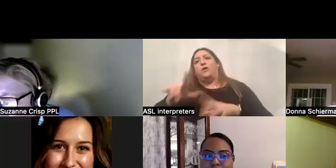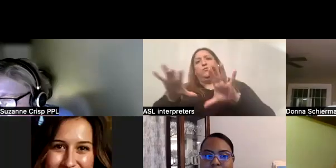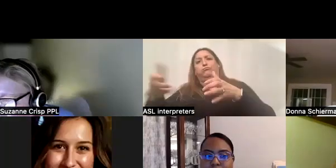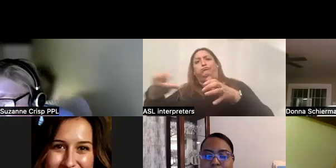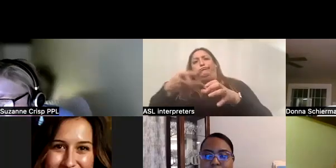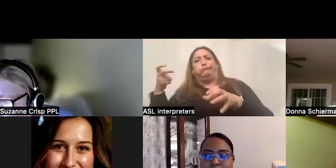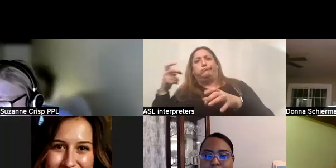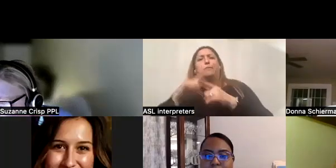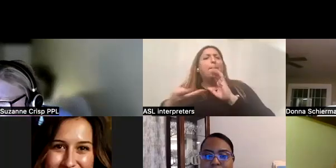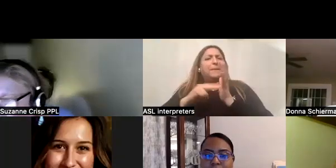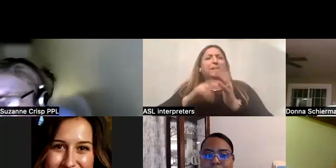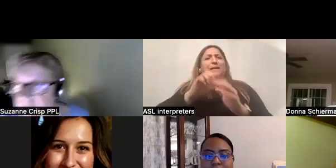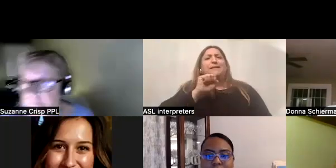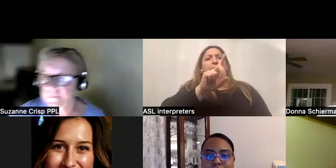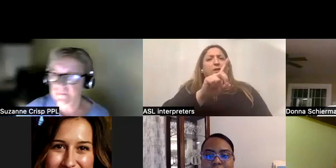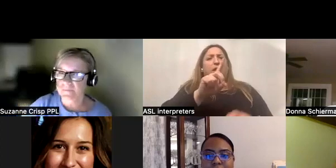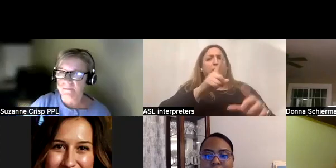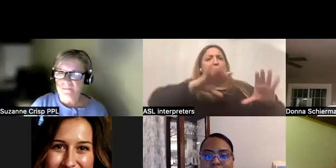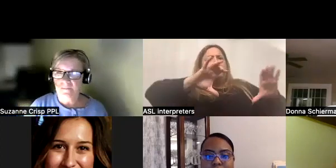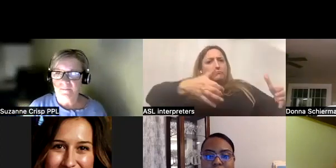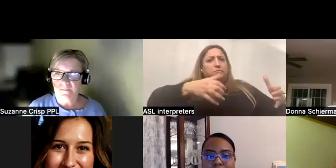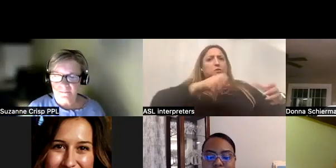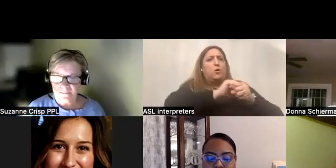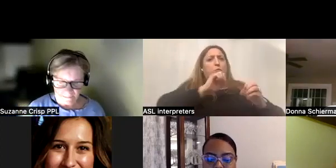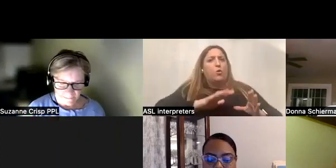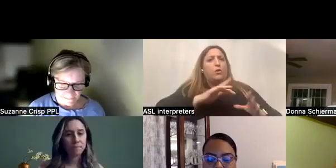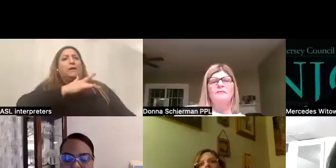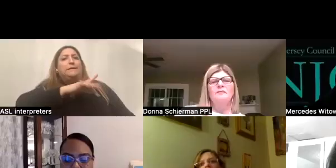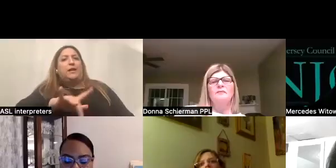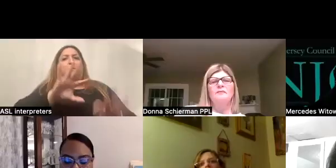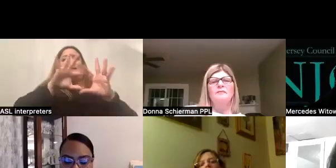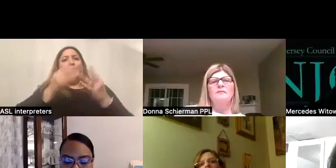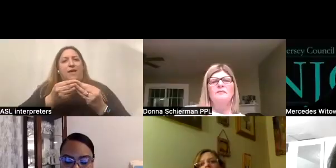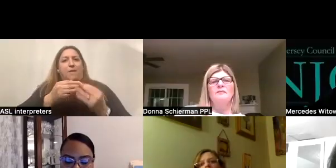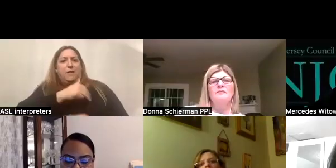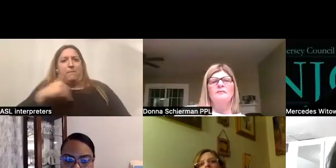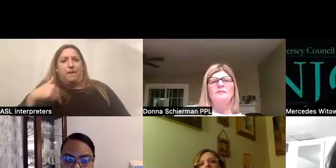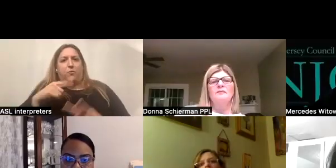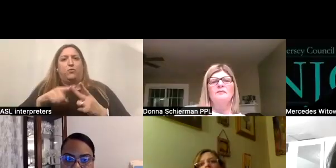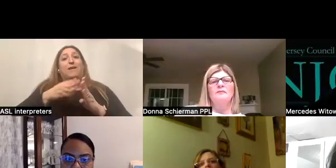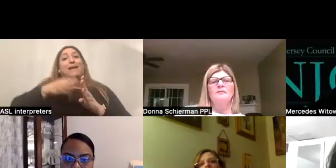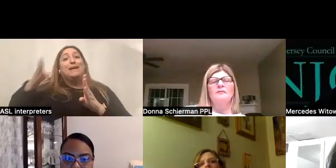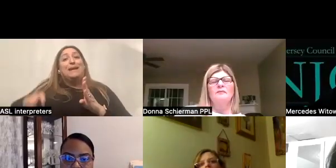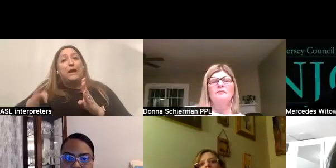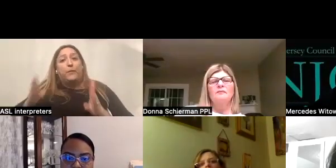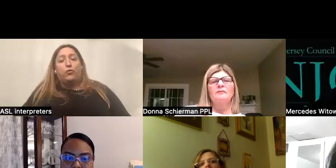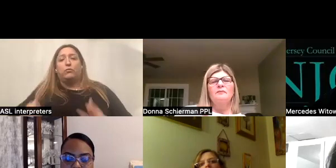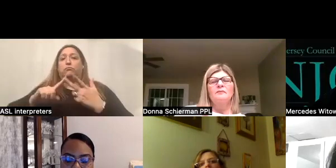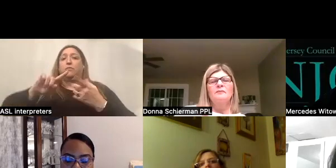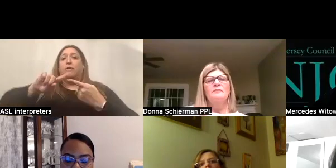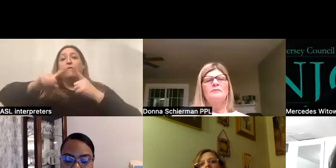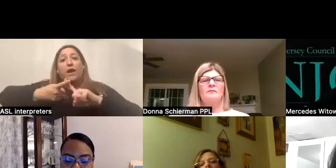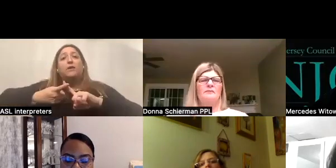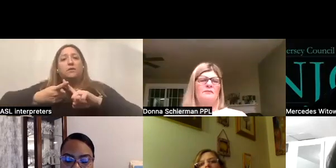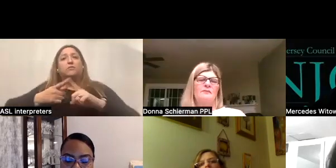is, um, self-directing employees are often family members, neighbors, friends, people who